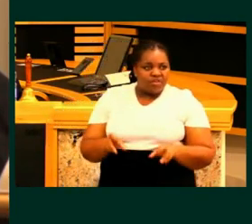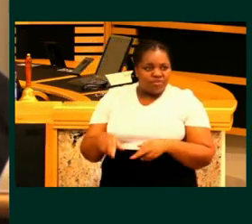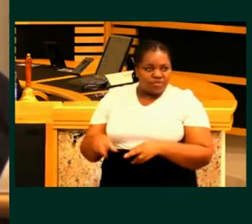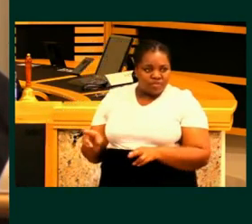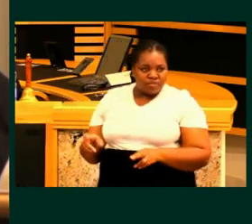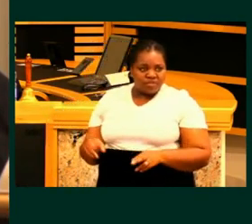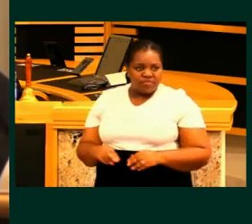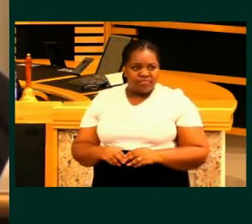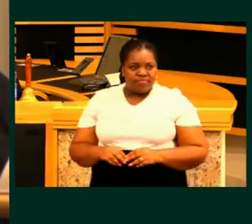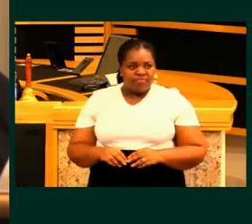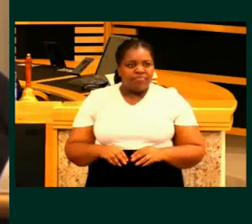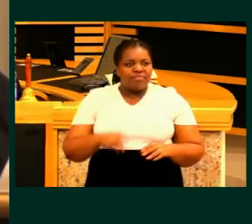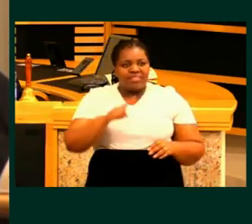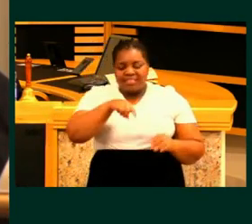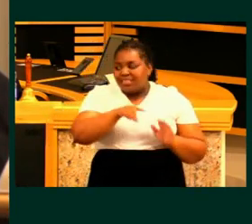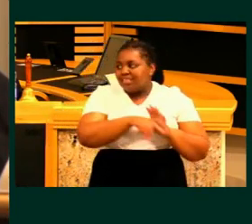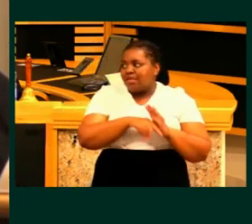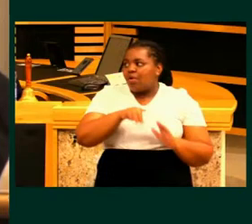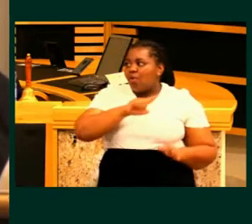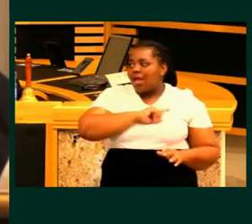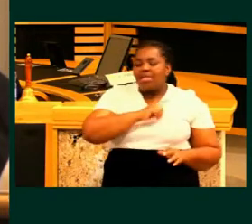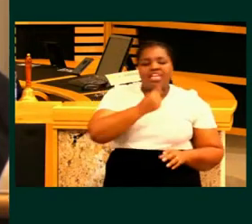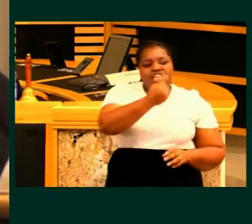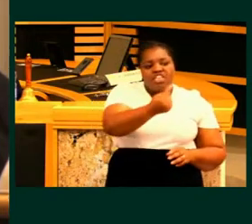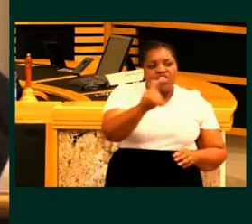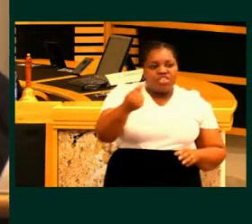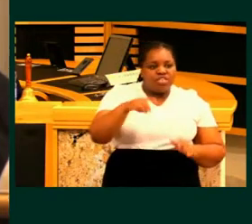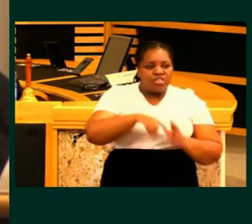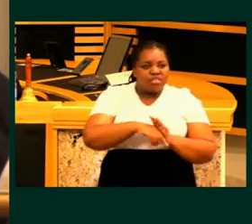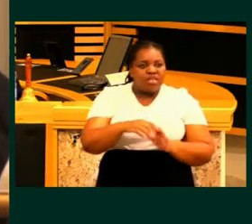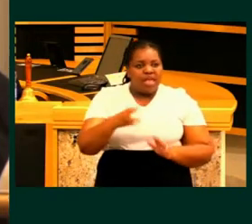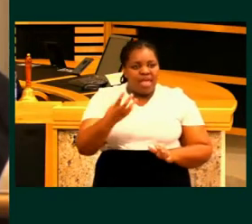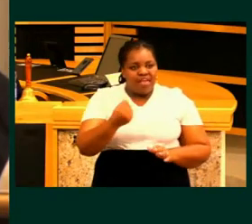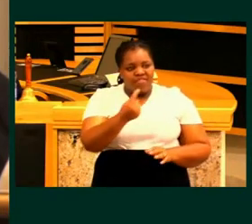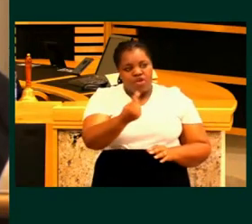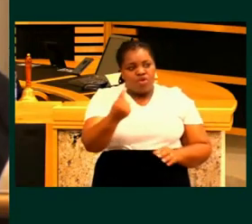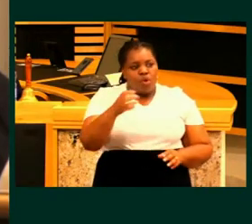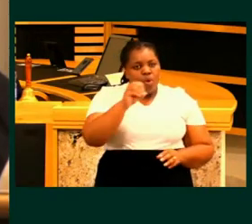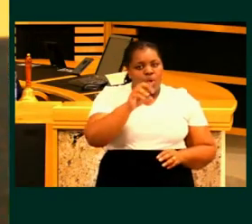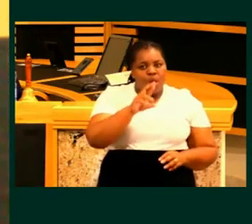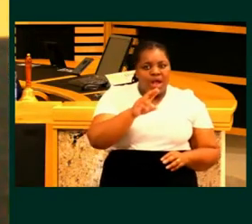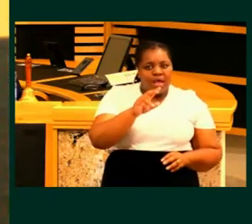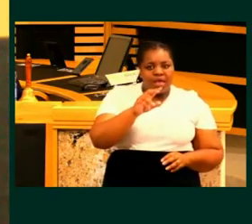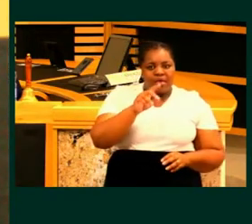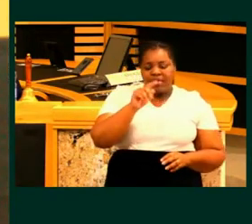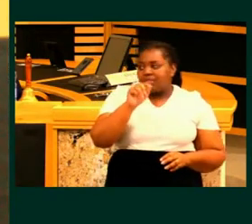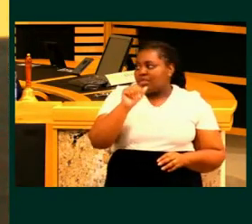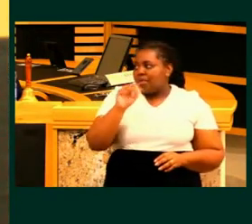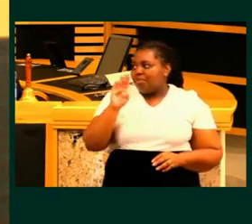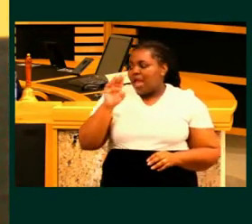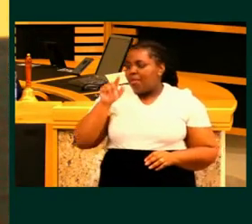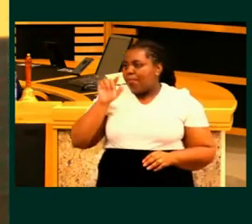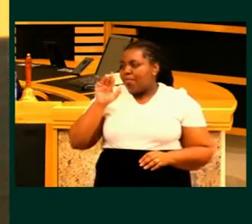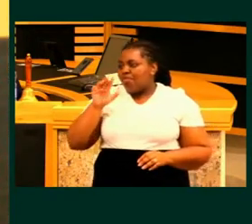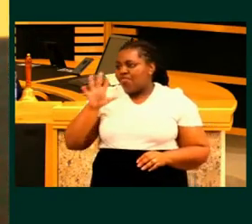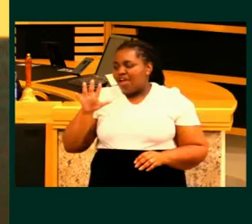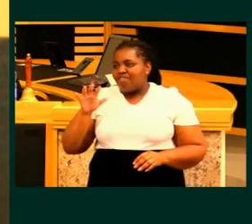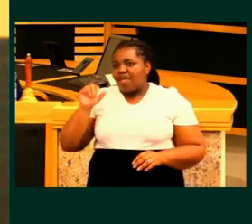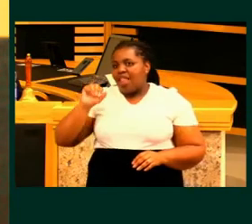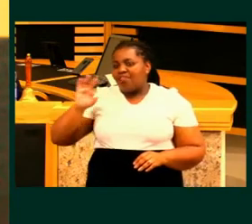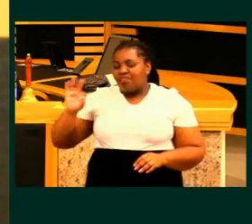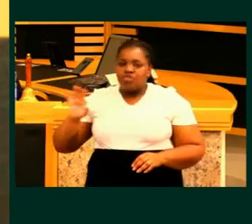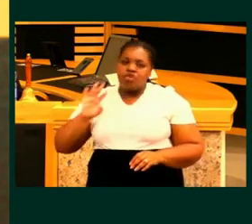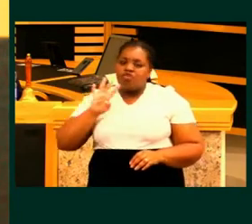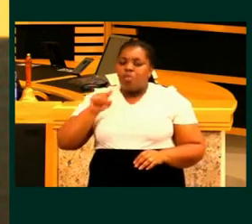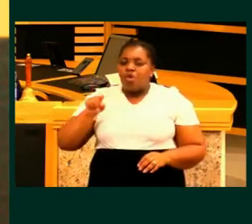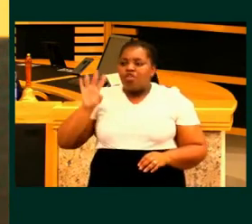districts District because each district has got its own allocation 9.5 billion Al 4.4